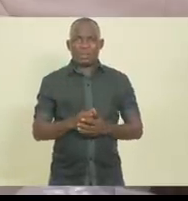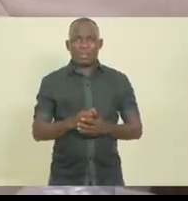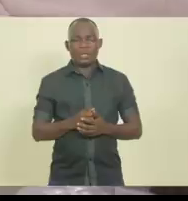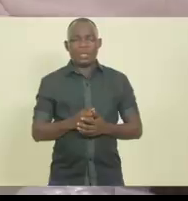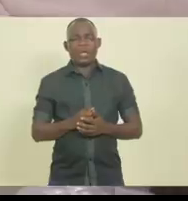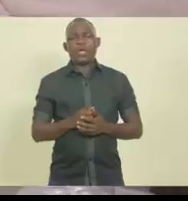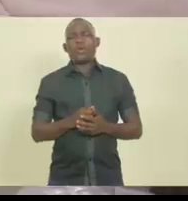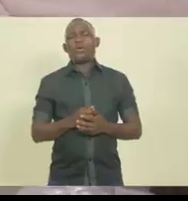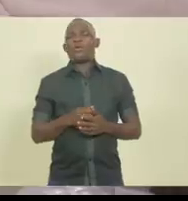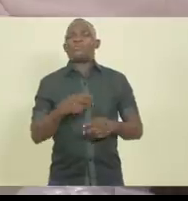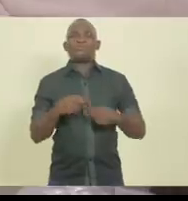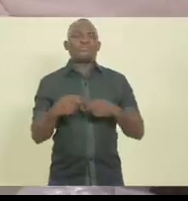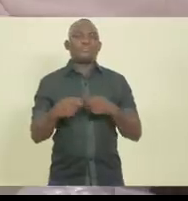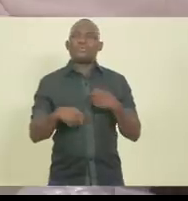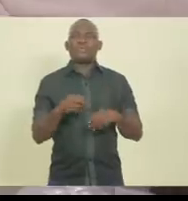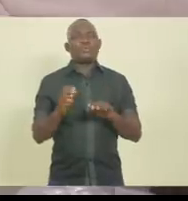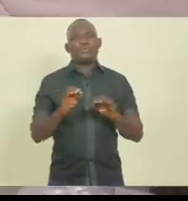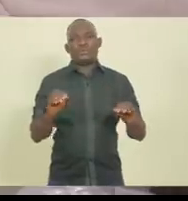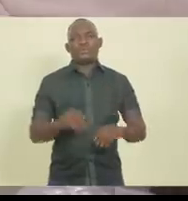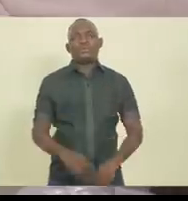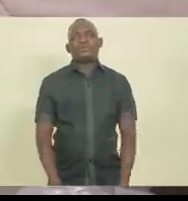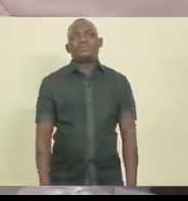to be a problem.